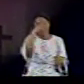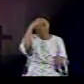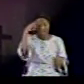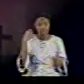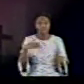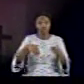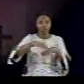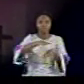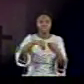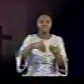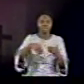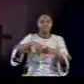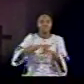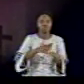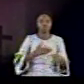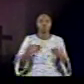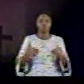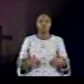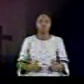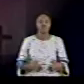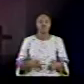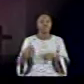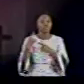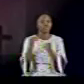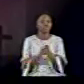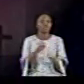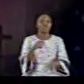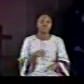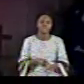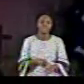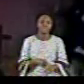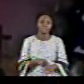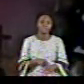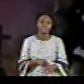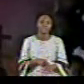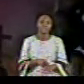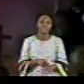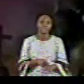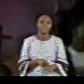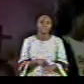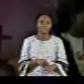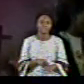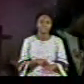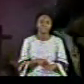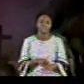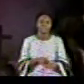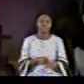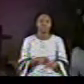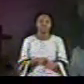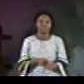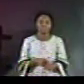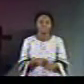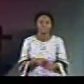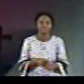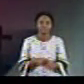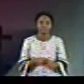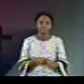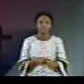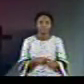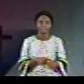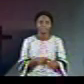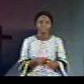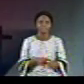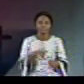forever no problem again praise the lord put your hands together and we have